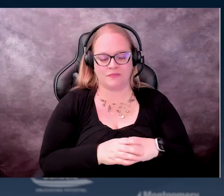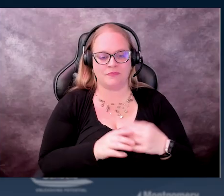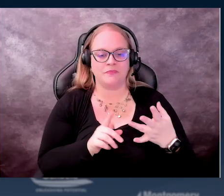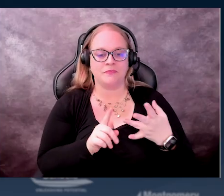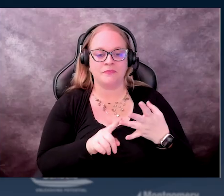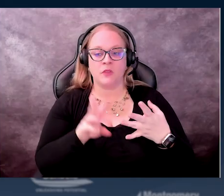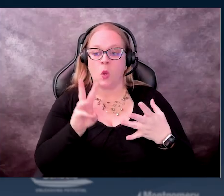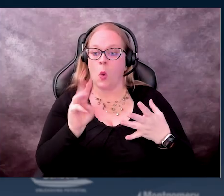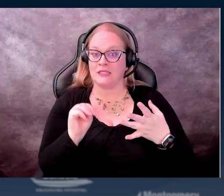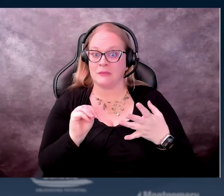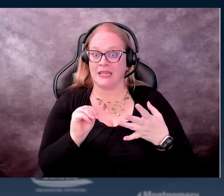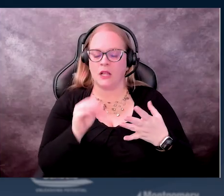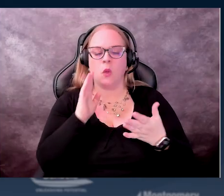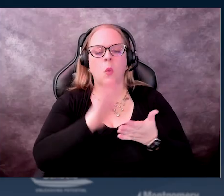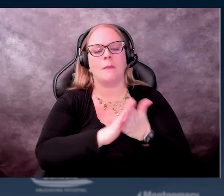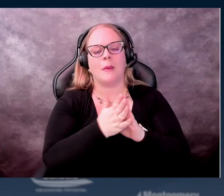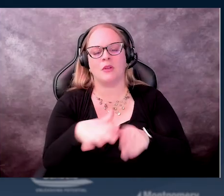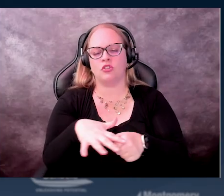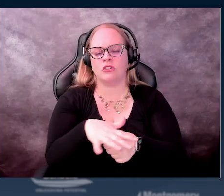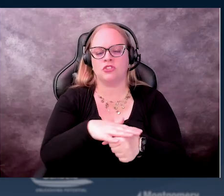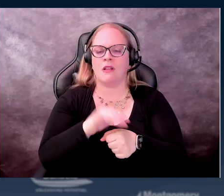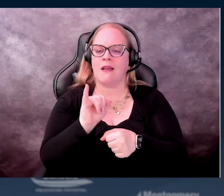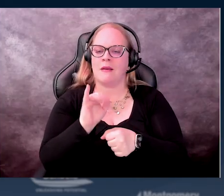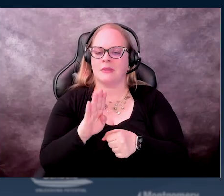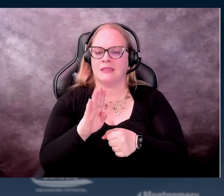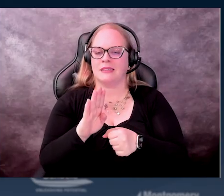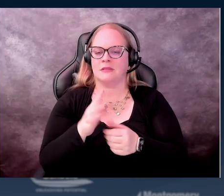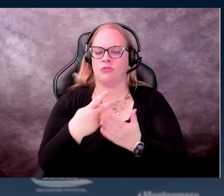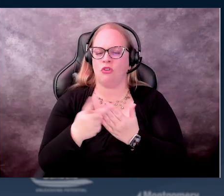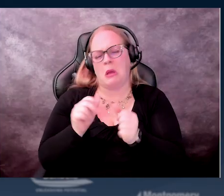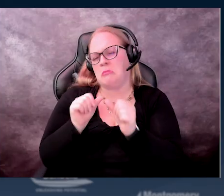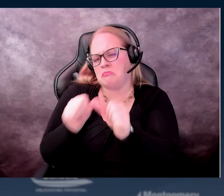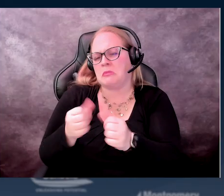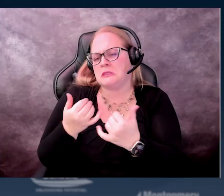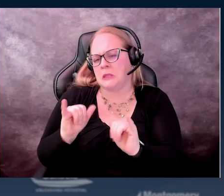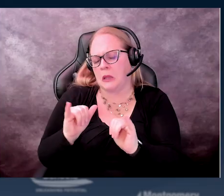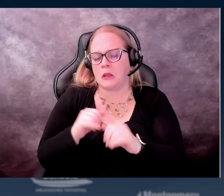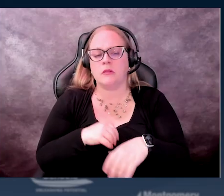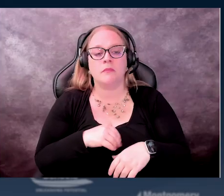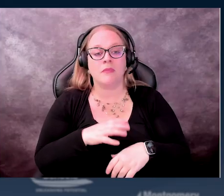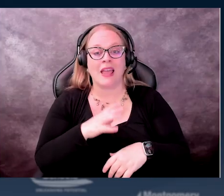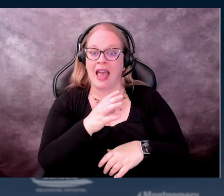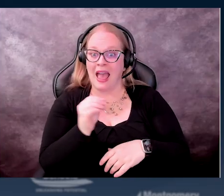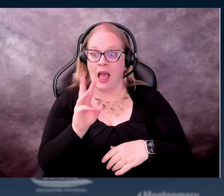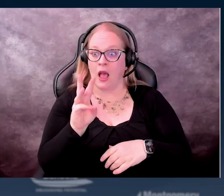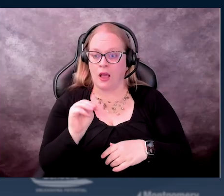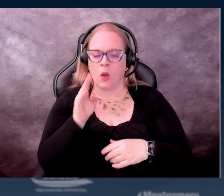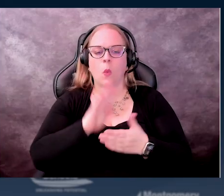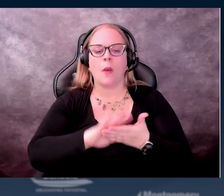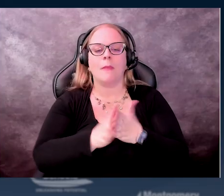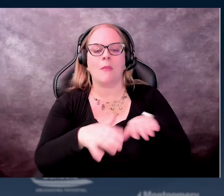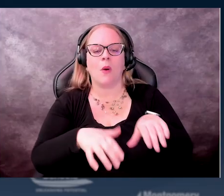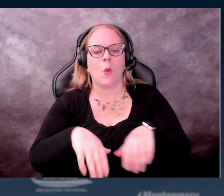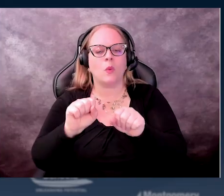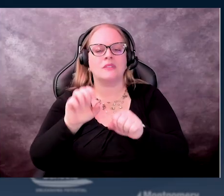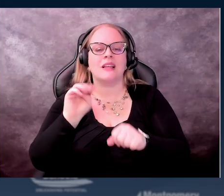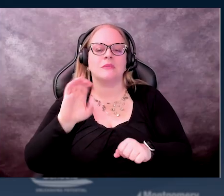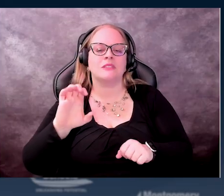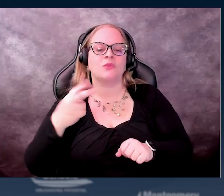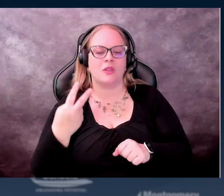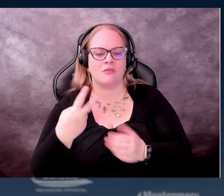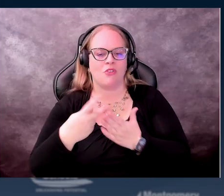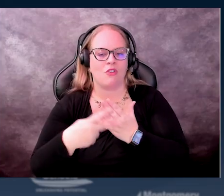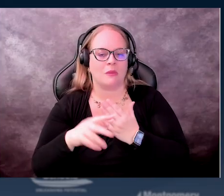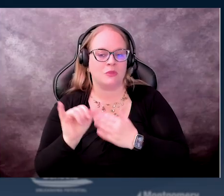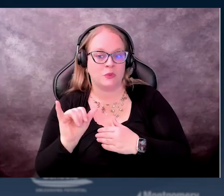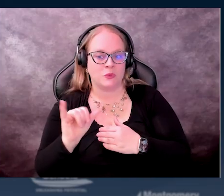IB program, as they currently are, and they too will become the host site for the MC² program. Remembering, students are going to